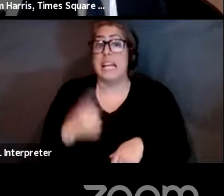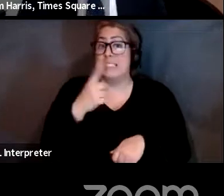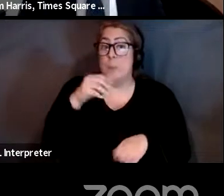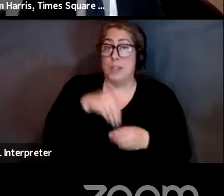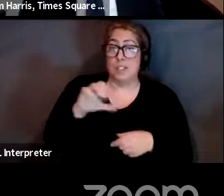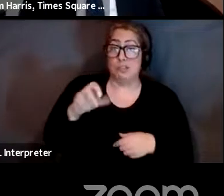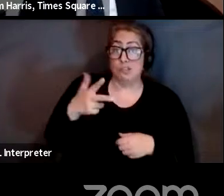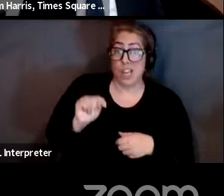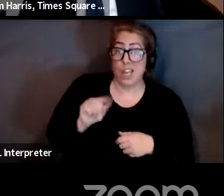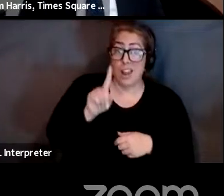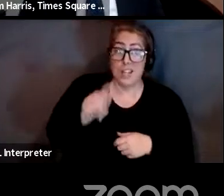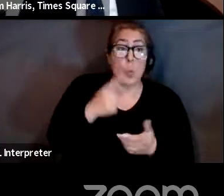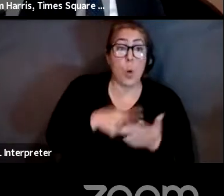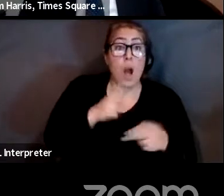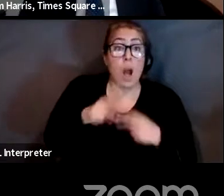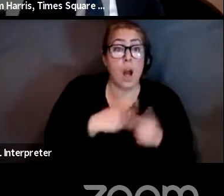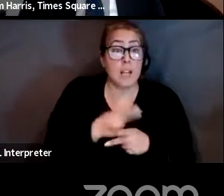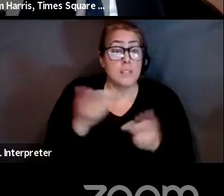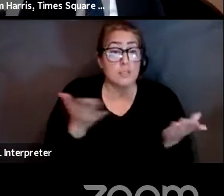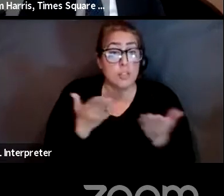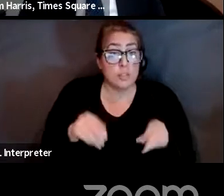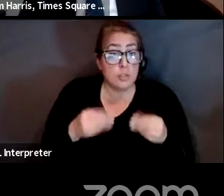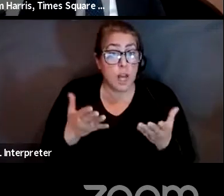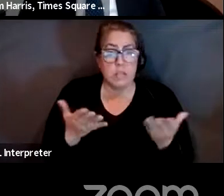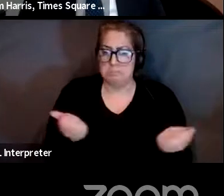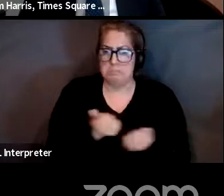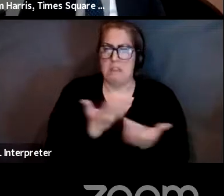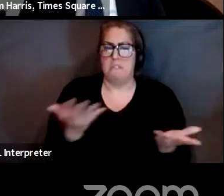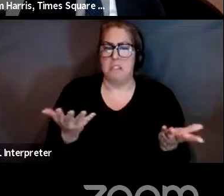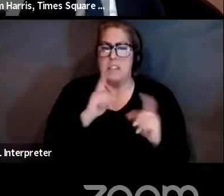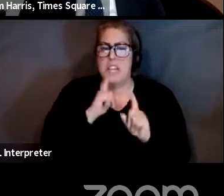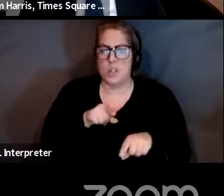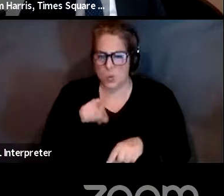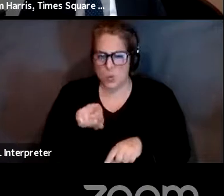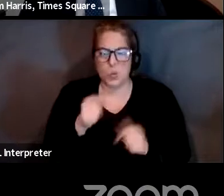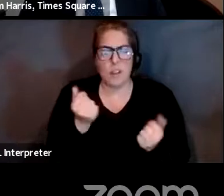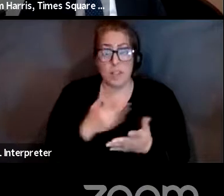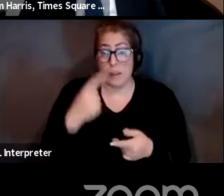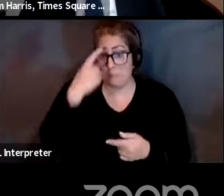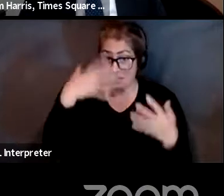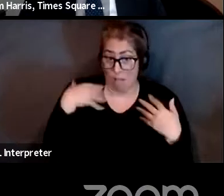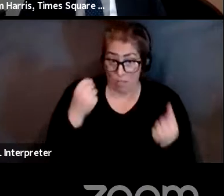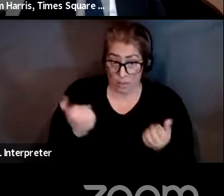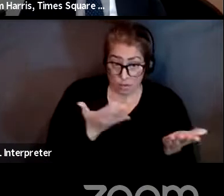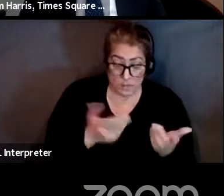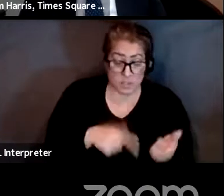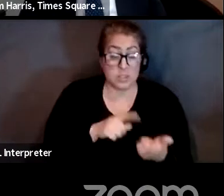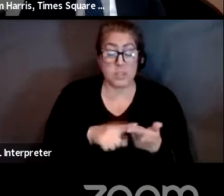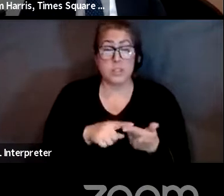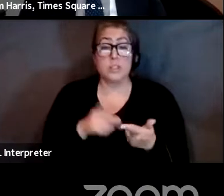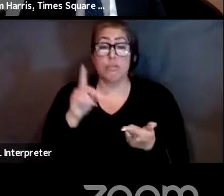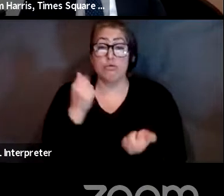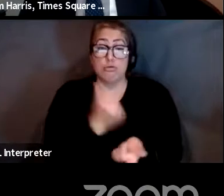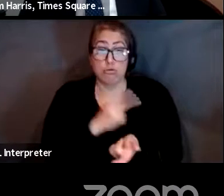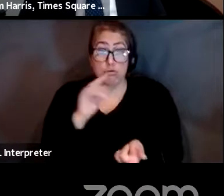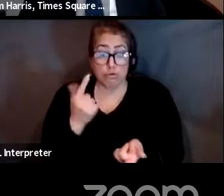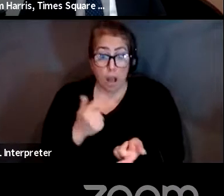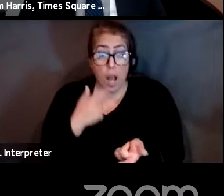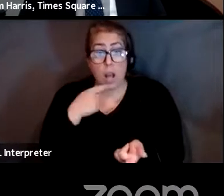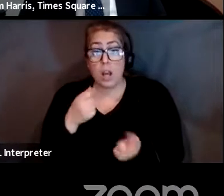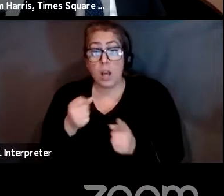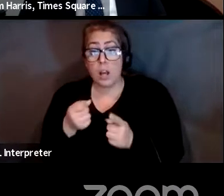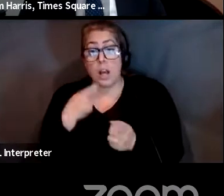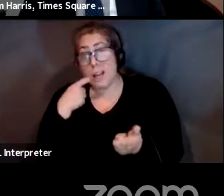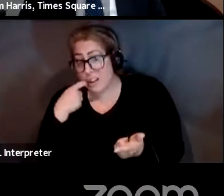what kind of services are provided. So that's, you know, everything from mental health services, substance abuse services for those that